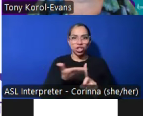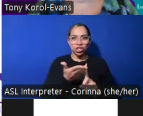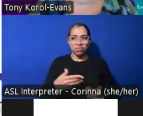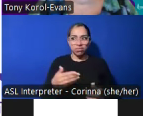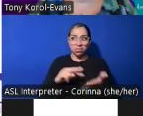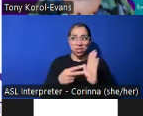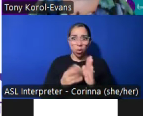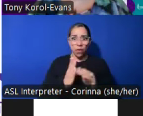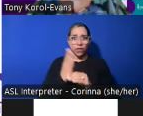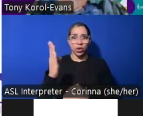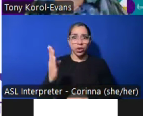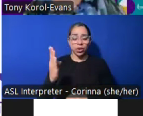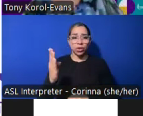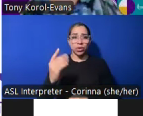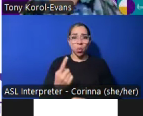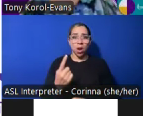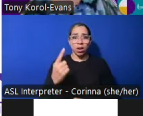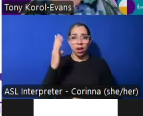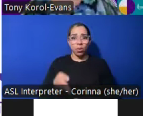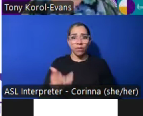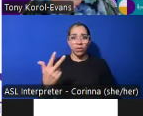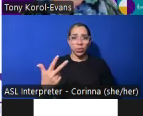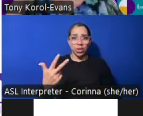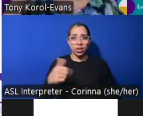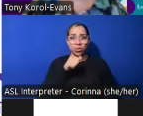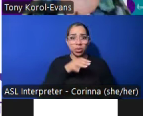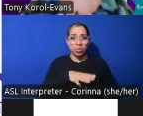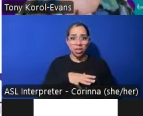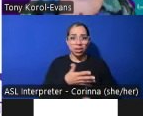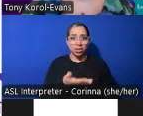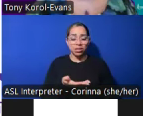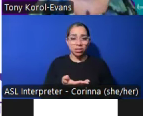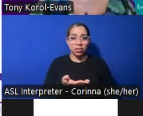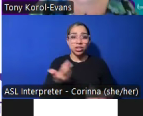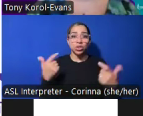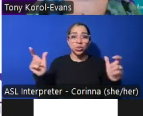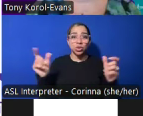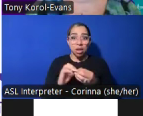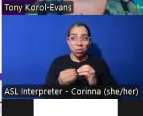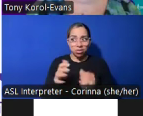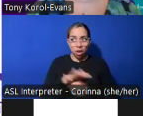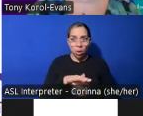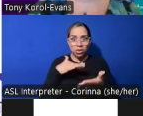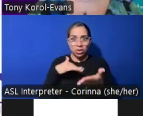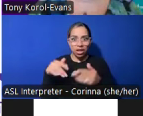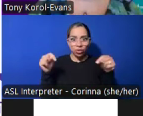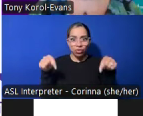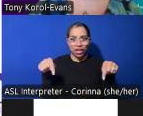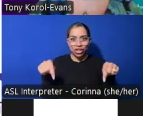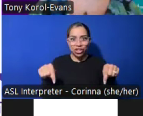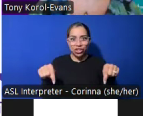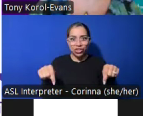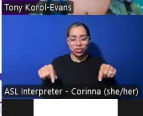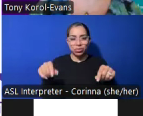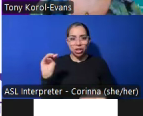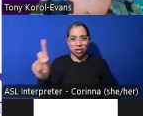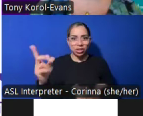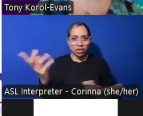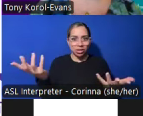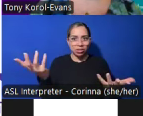So again, that's a huge number, and that's a local study right here in our very own state.